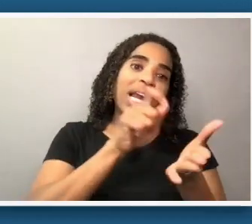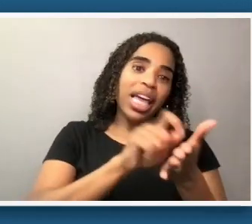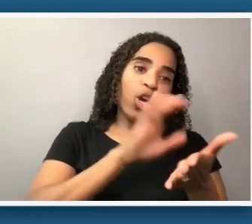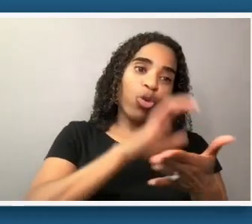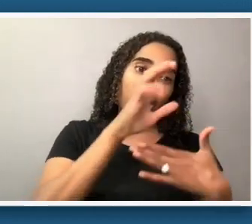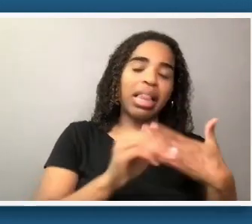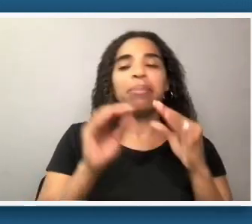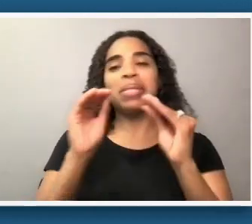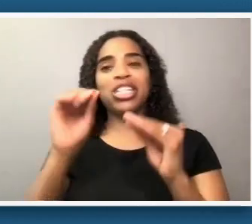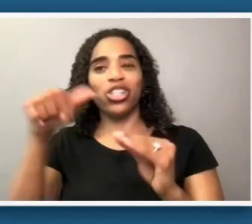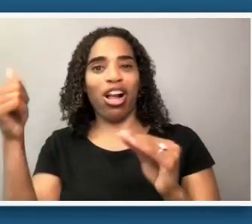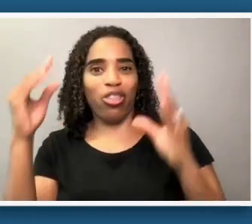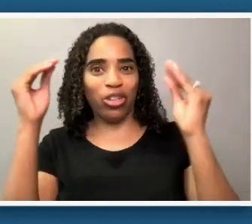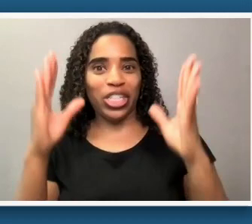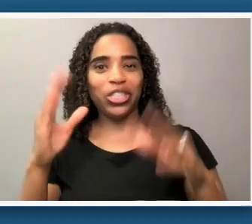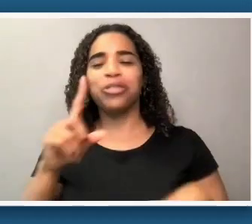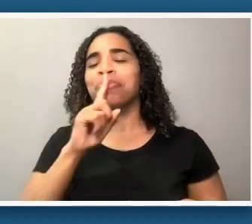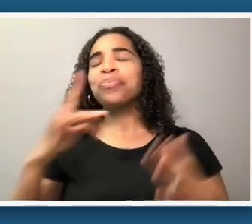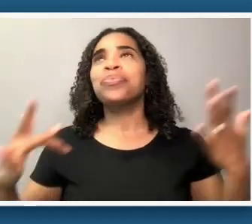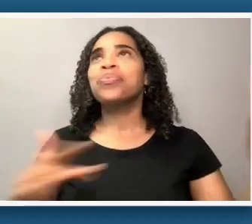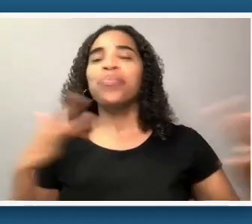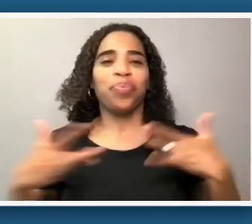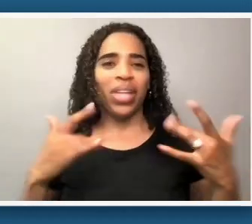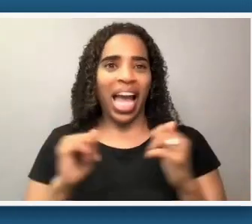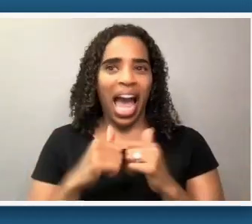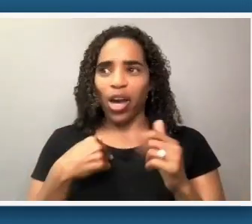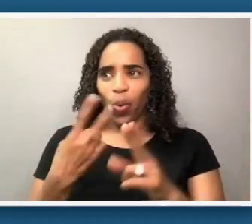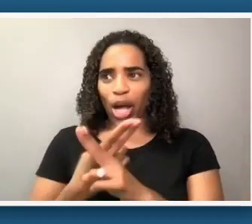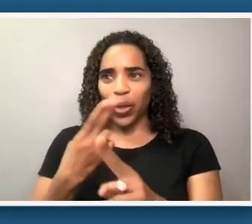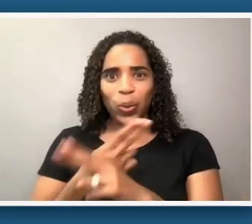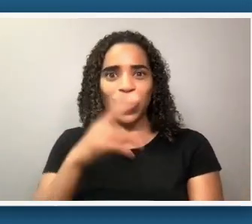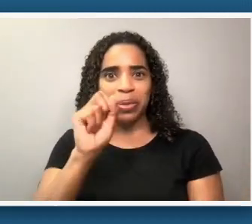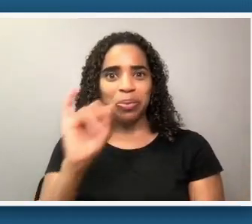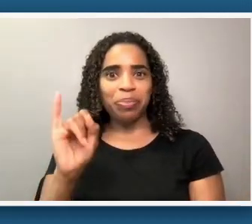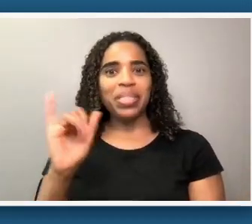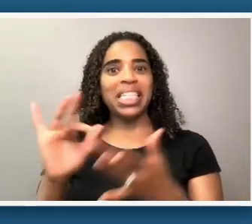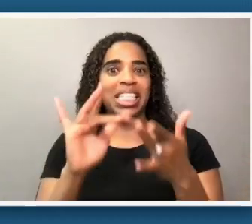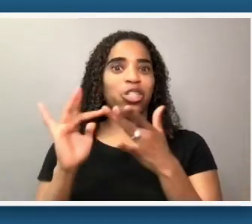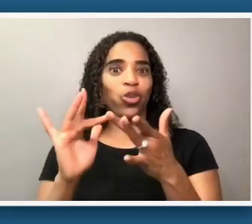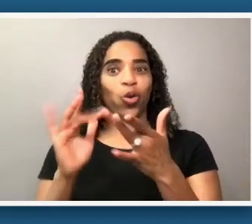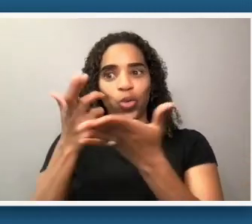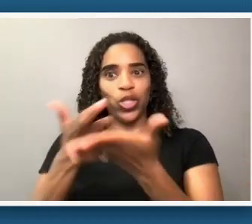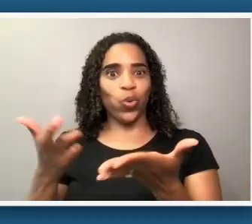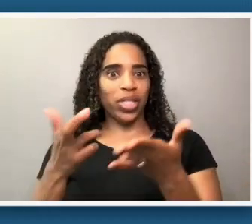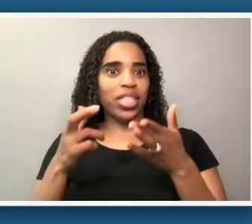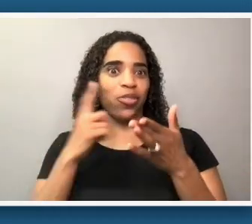I'm super excited to share how I use Smithsonian digital resources in the classroom.